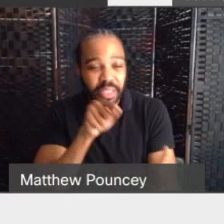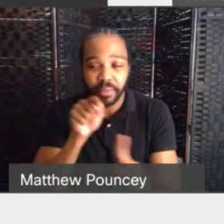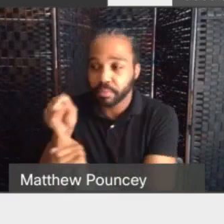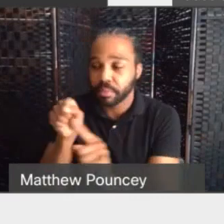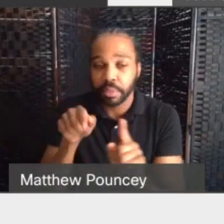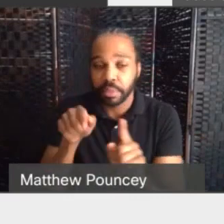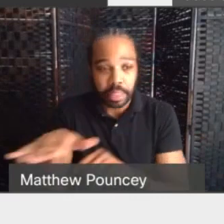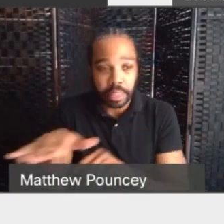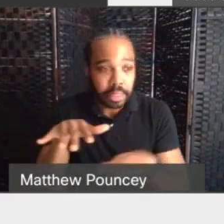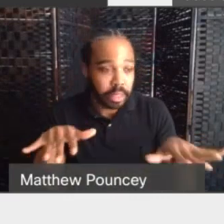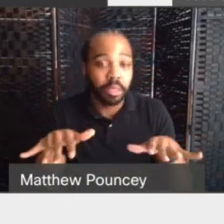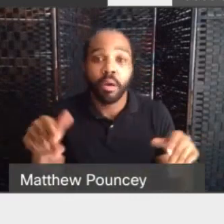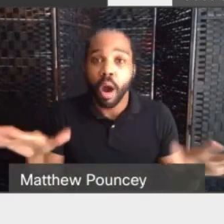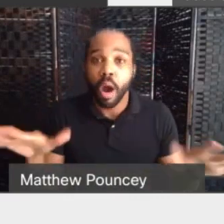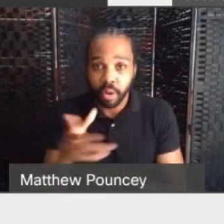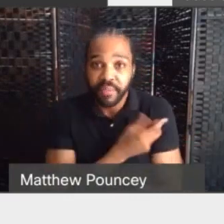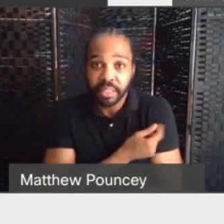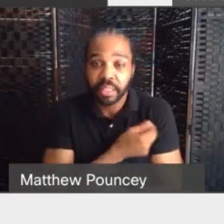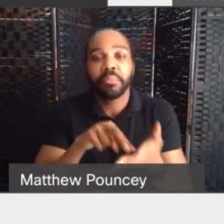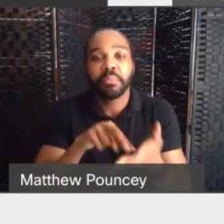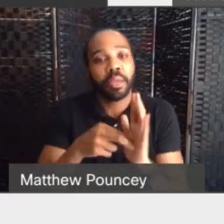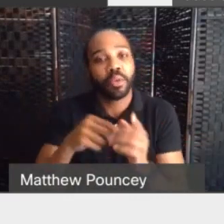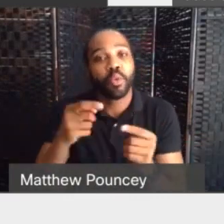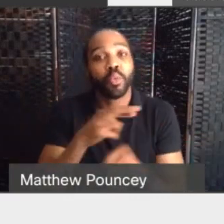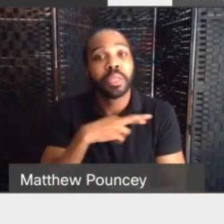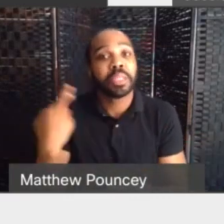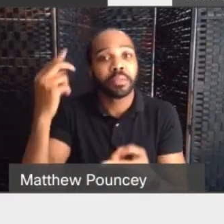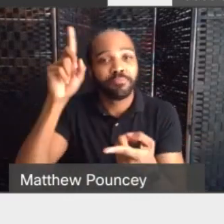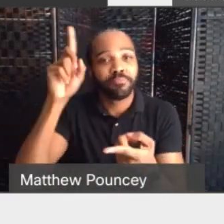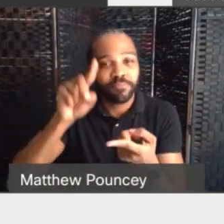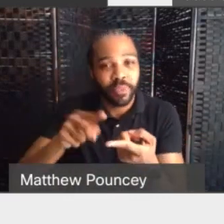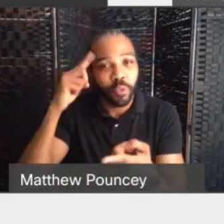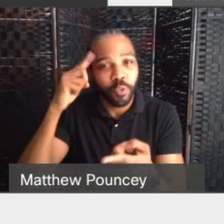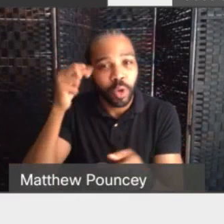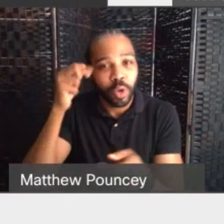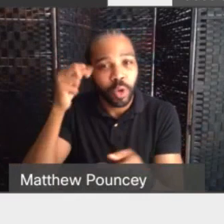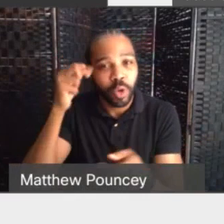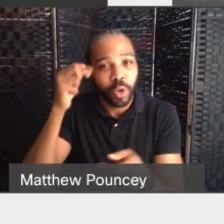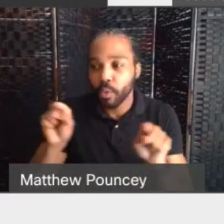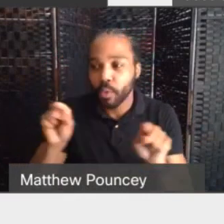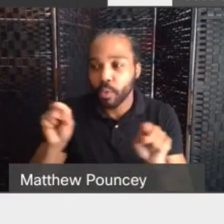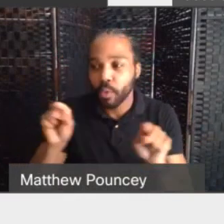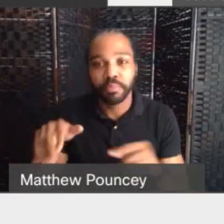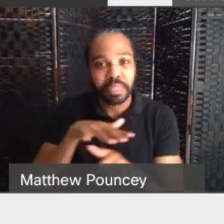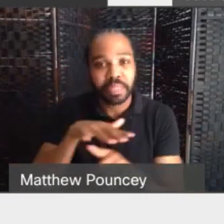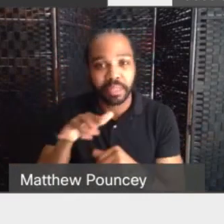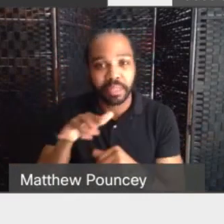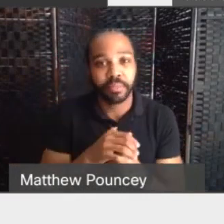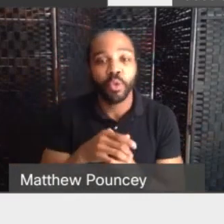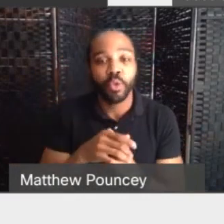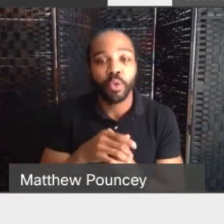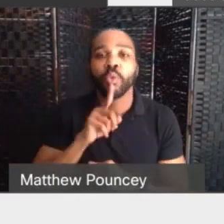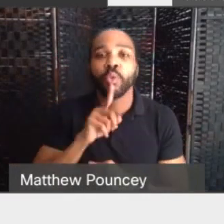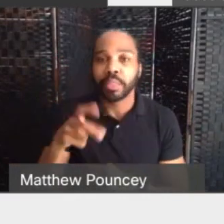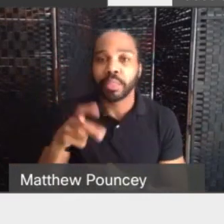they also reduce the risk at that placement. And so we really need to be seeing our folks get more vaccine. But